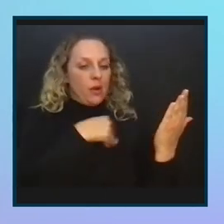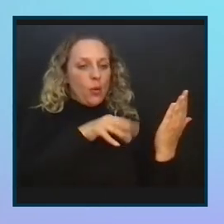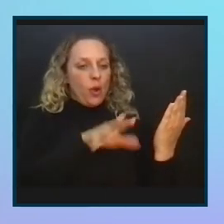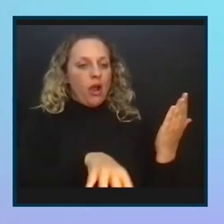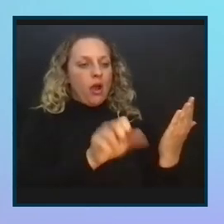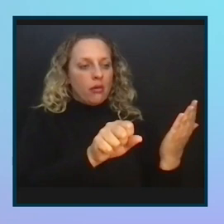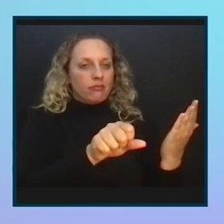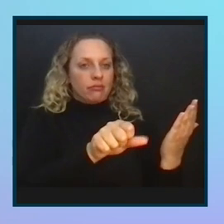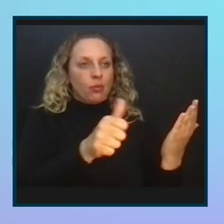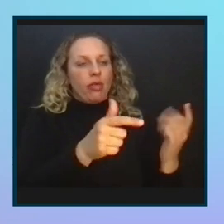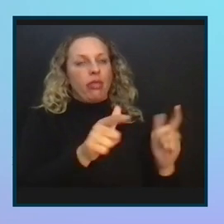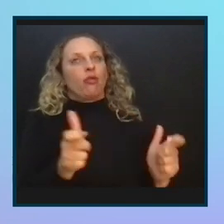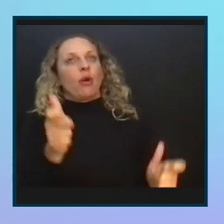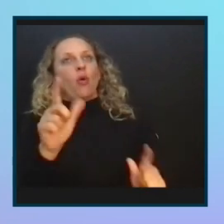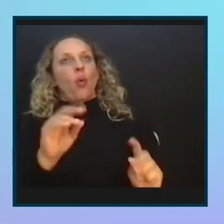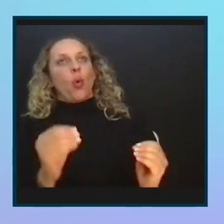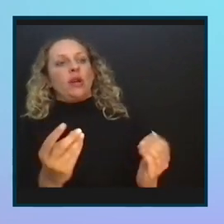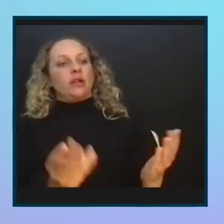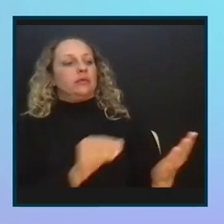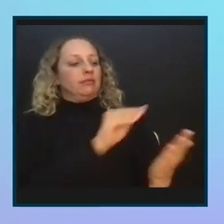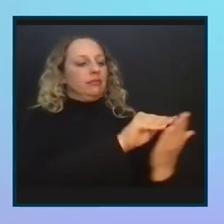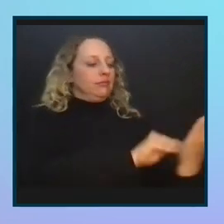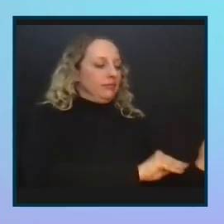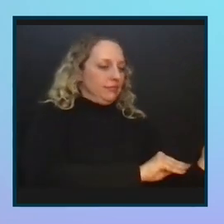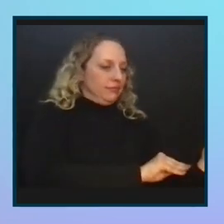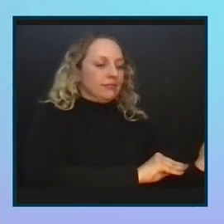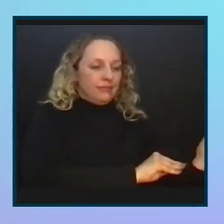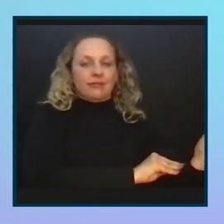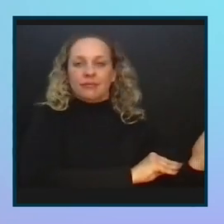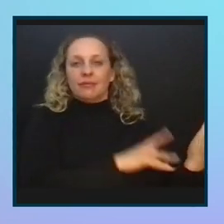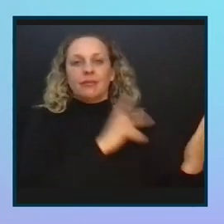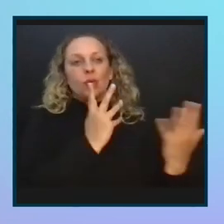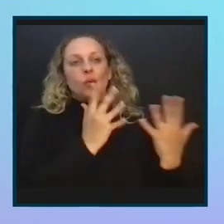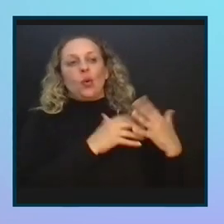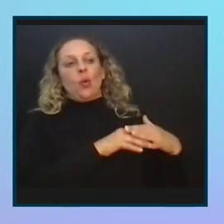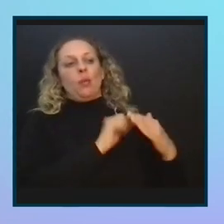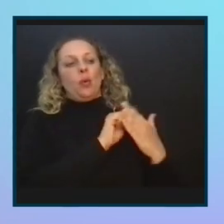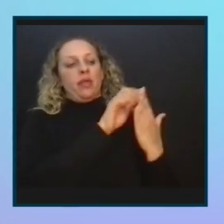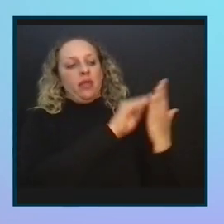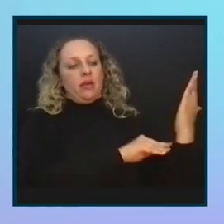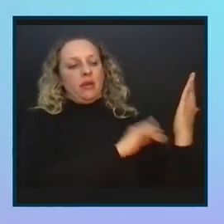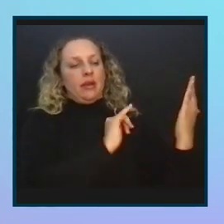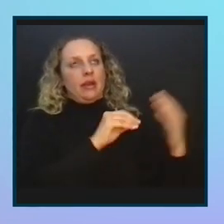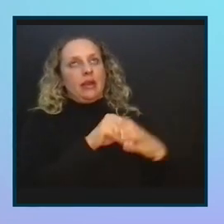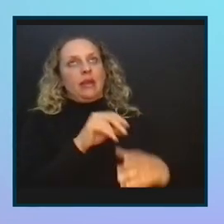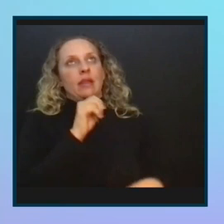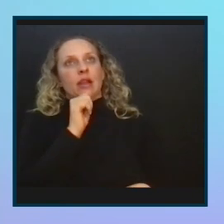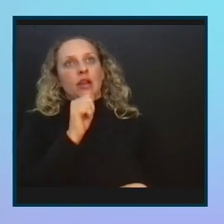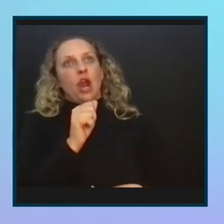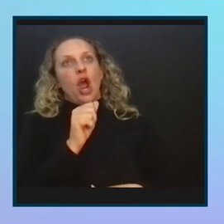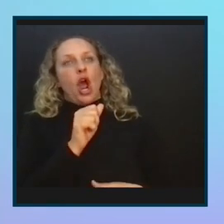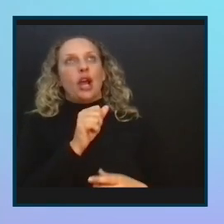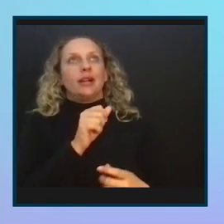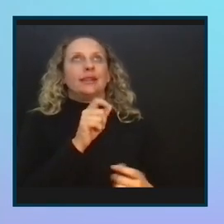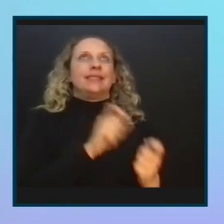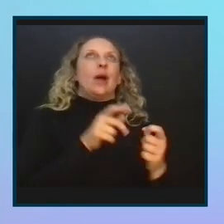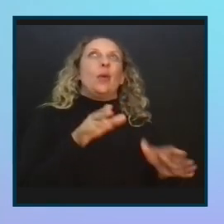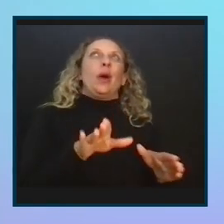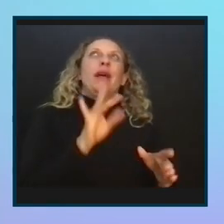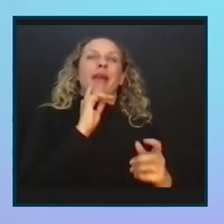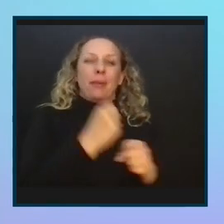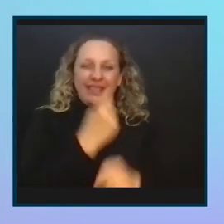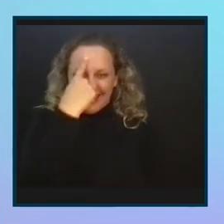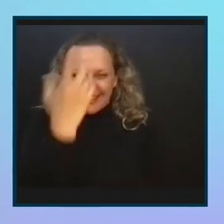greater organization though. So it does get incorporated in a non-exact way, if that makes sense.